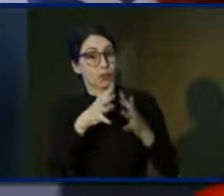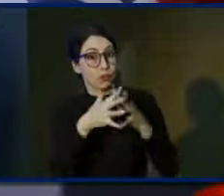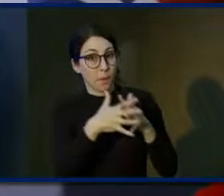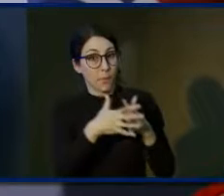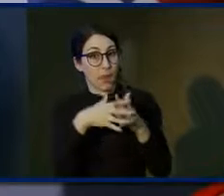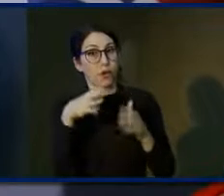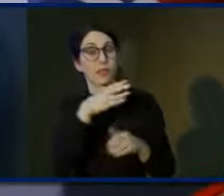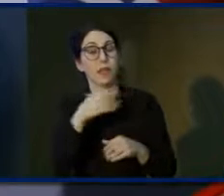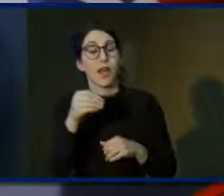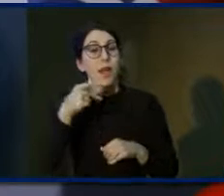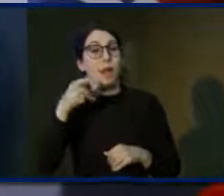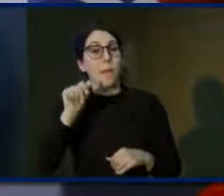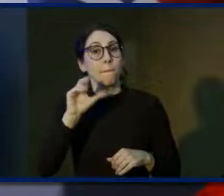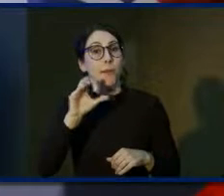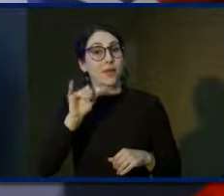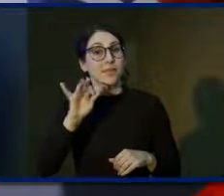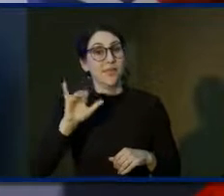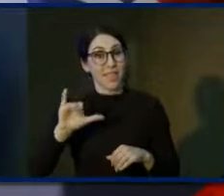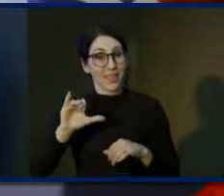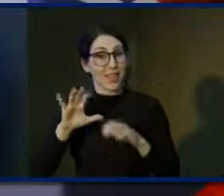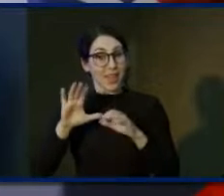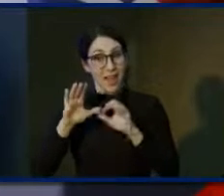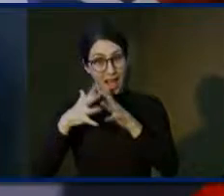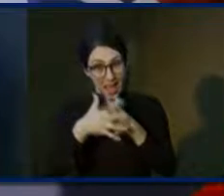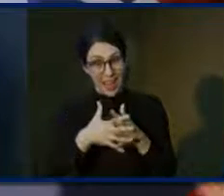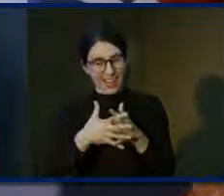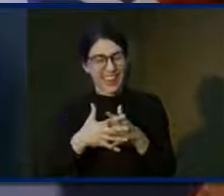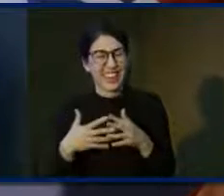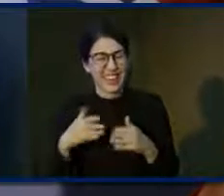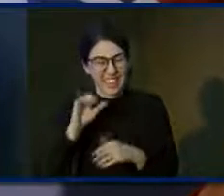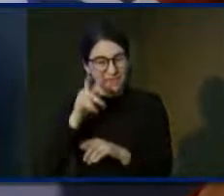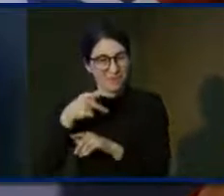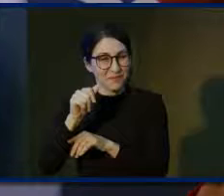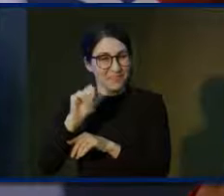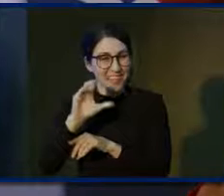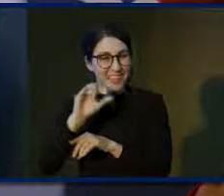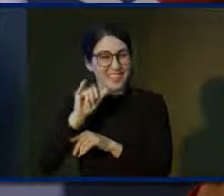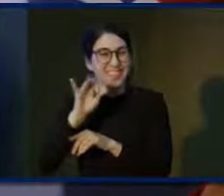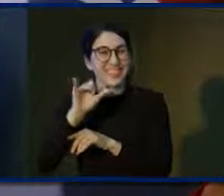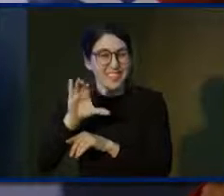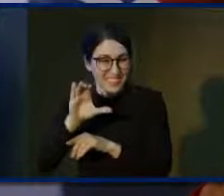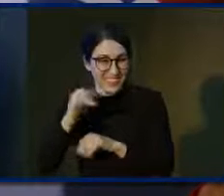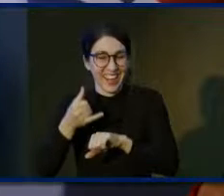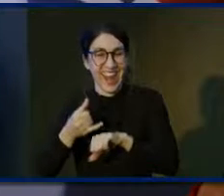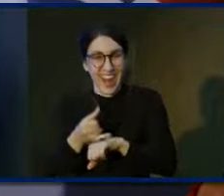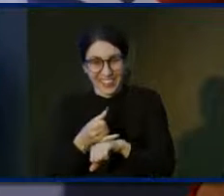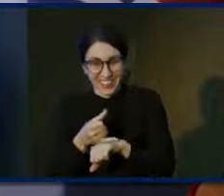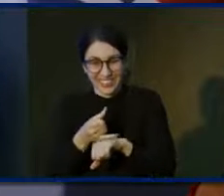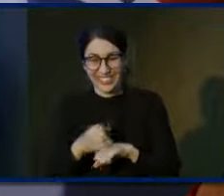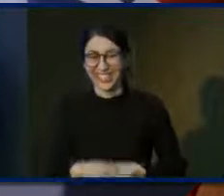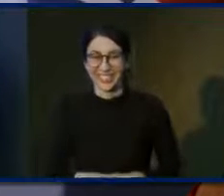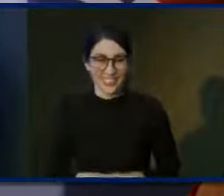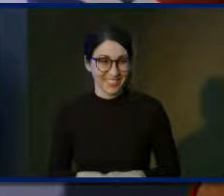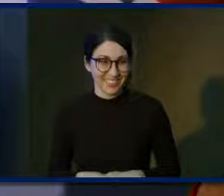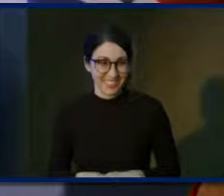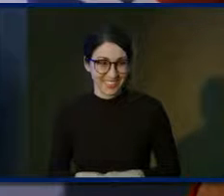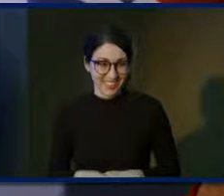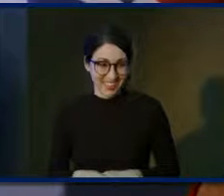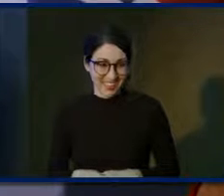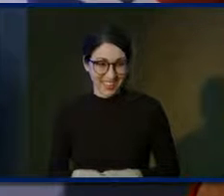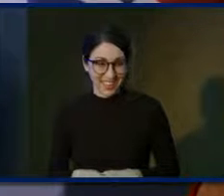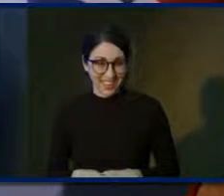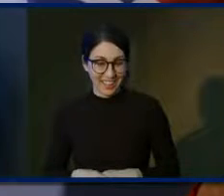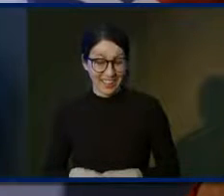Pacific Islanders. John co-founded the Asian Pacific American Legal Resource Center, a nonprofit organization dedicated to addressing the